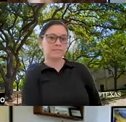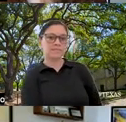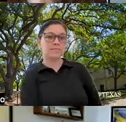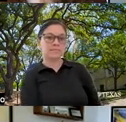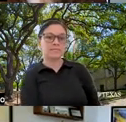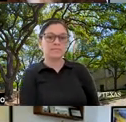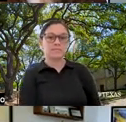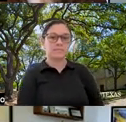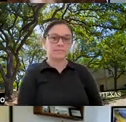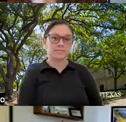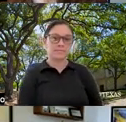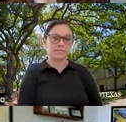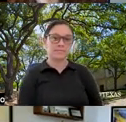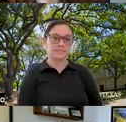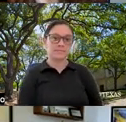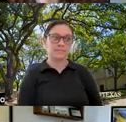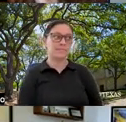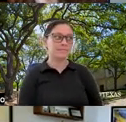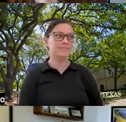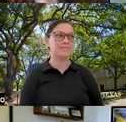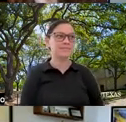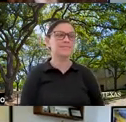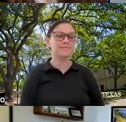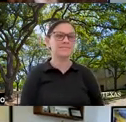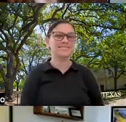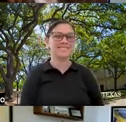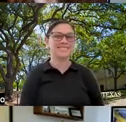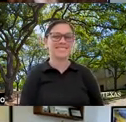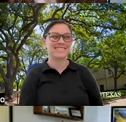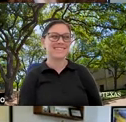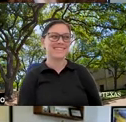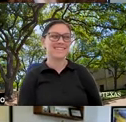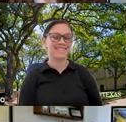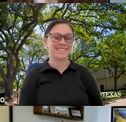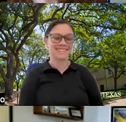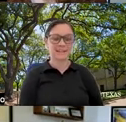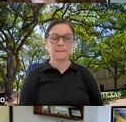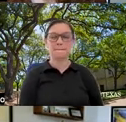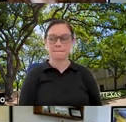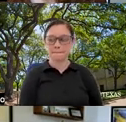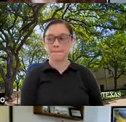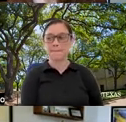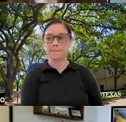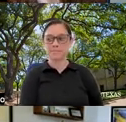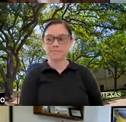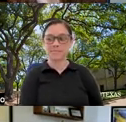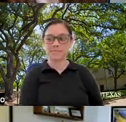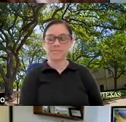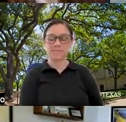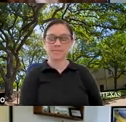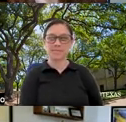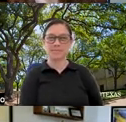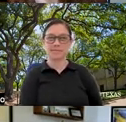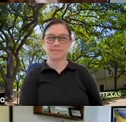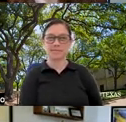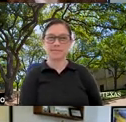this meeting is gonna be highly interactive. So I'm talking a lot at the beginning just to set the scene, but you're gonna be doing a lot of talking as